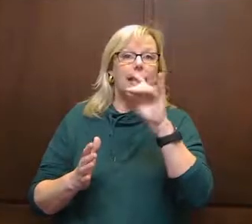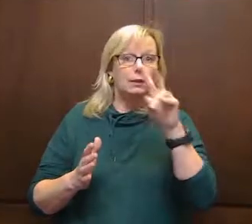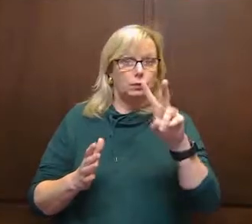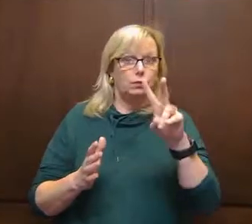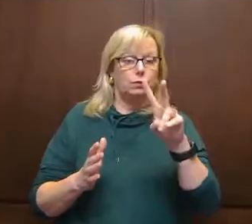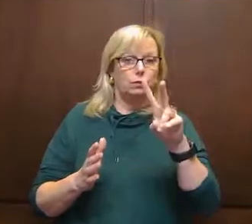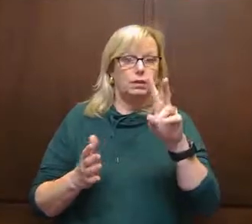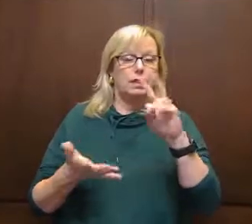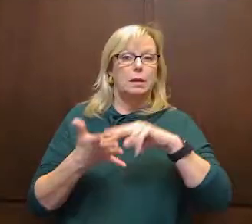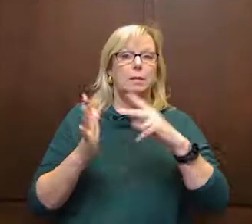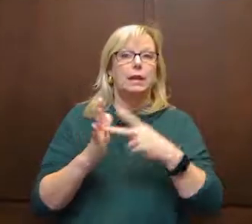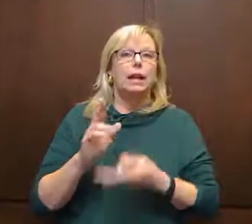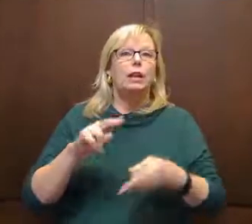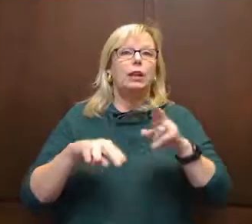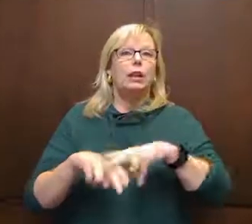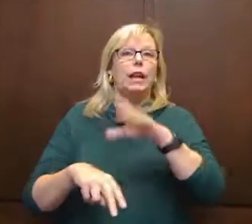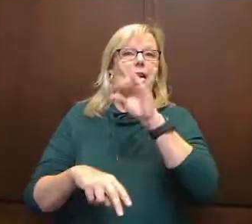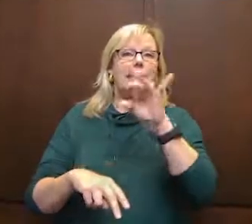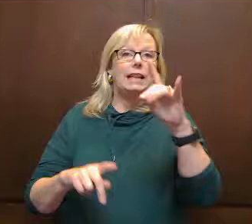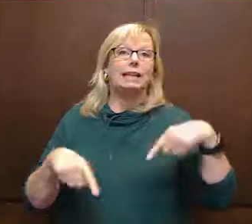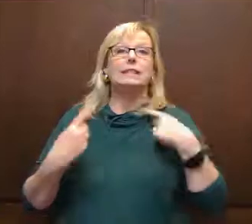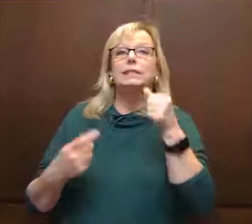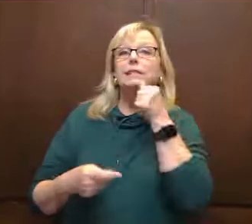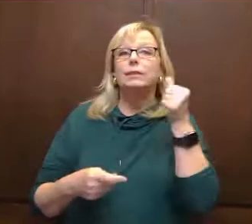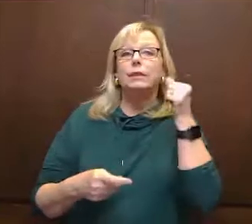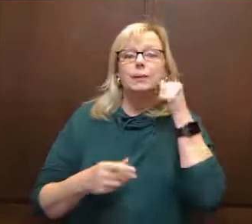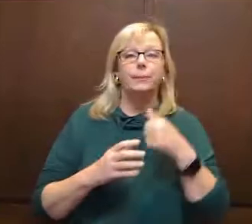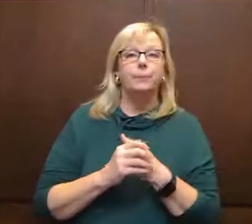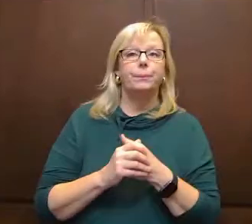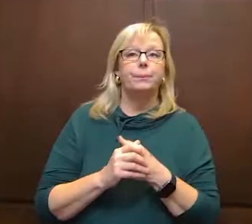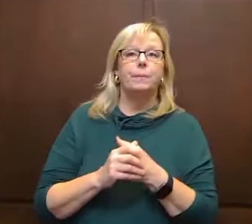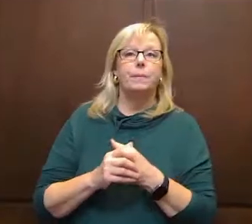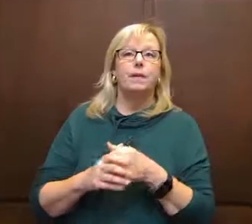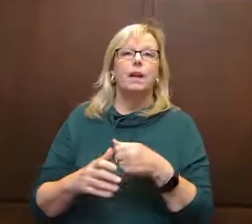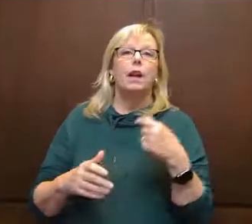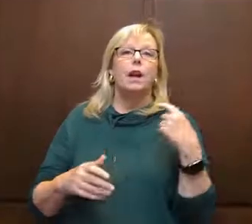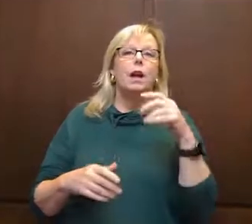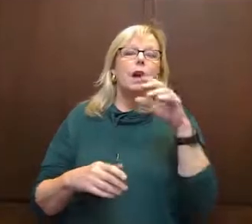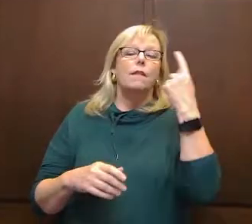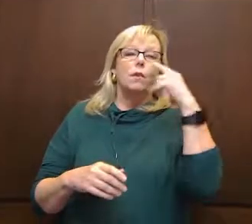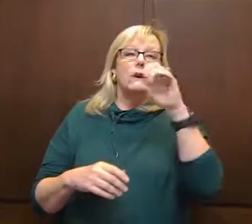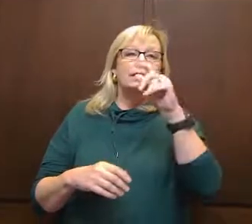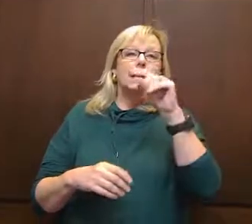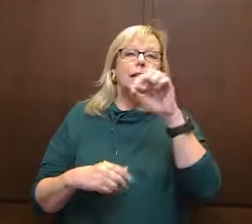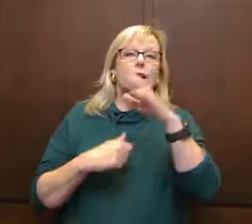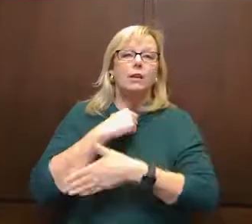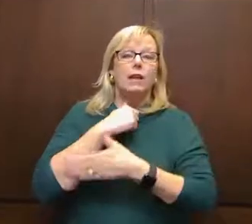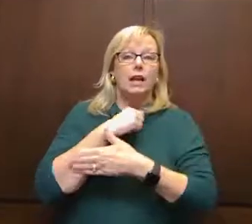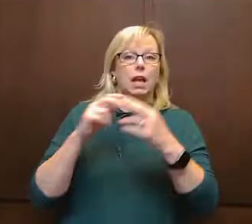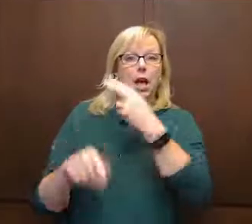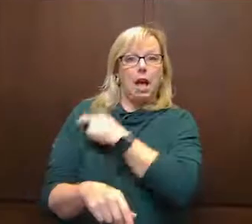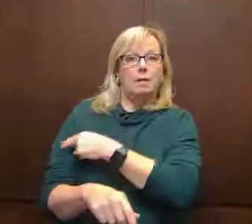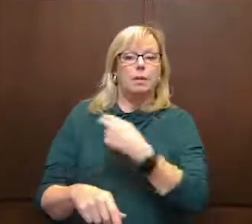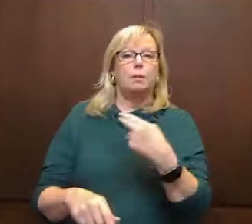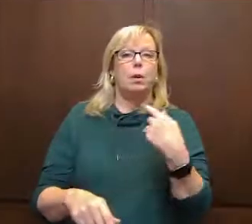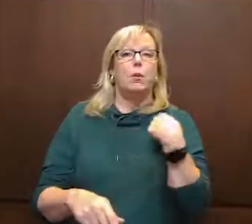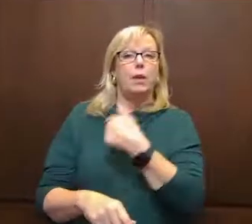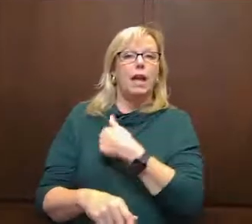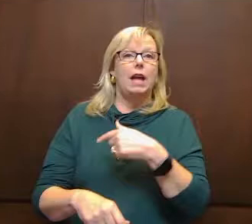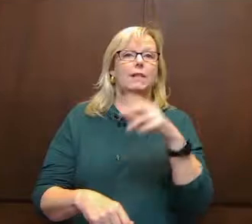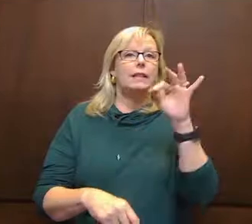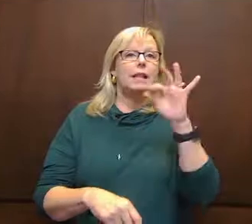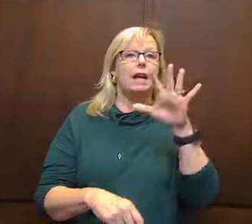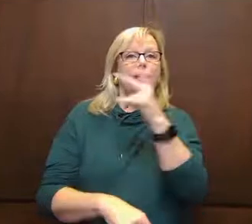17,982, which is an increase of 88 from yesterday. For St. Clair County hospitals, we have 95 patients